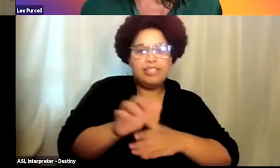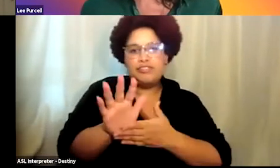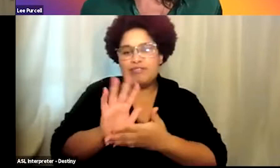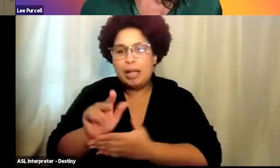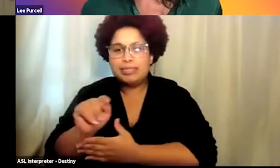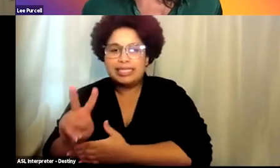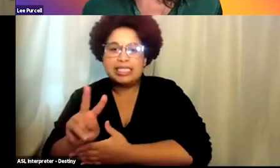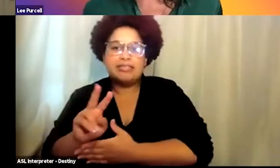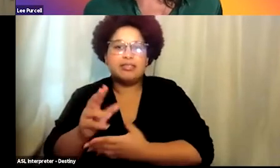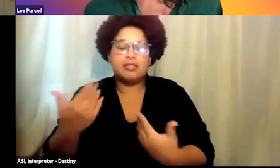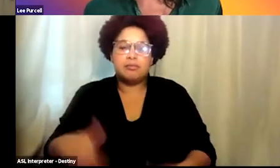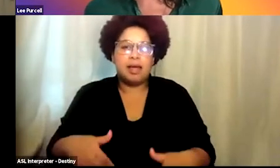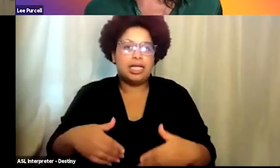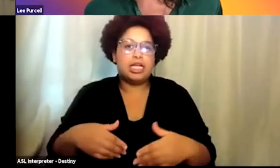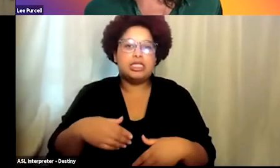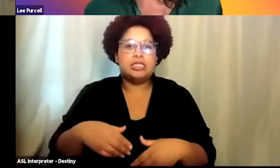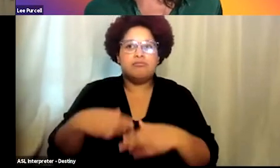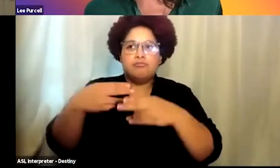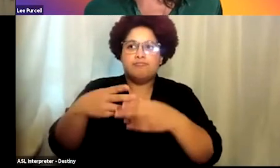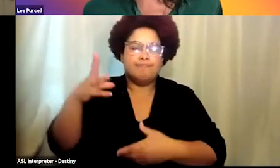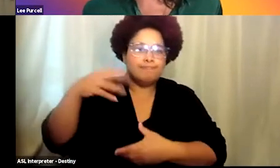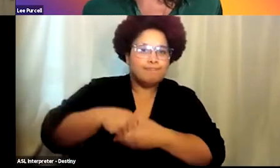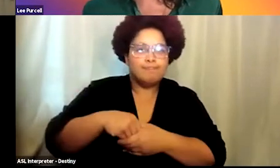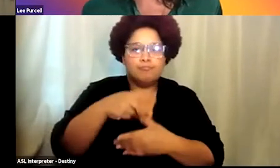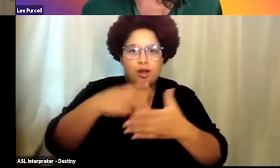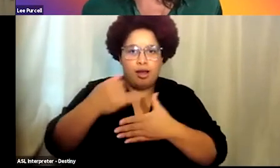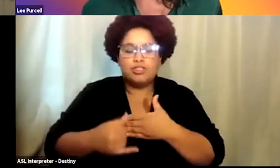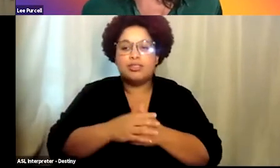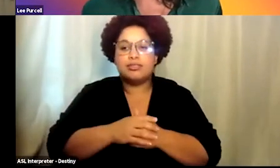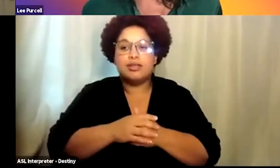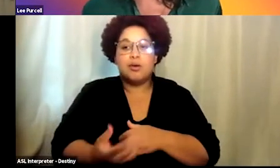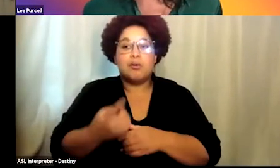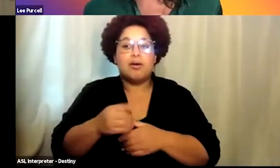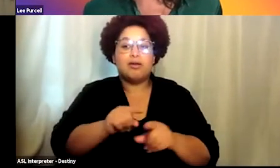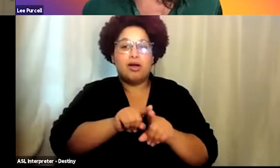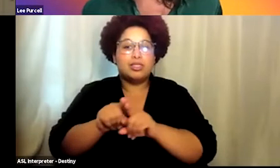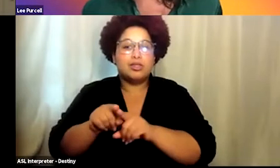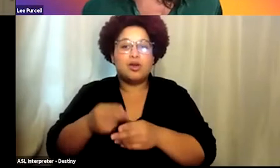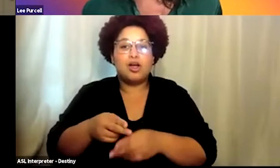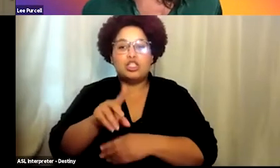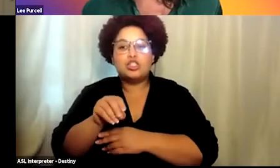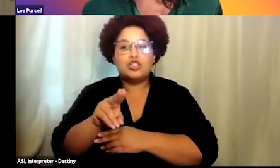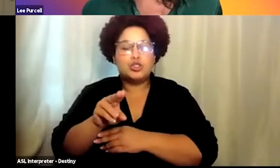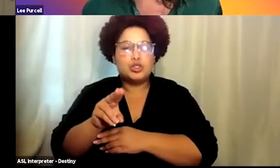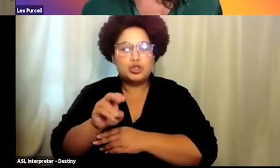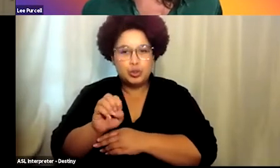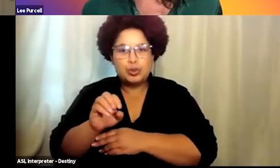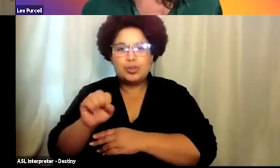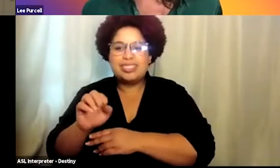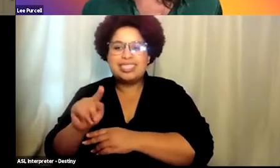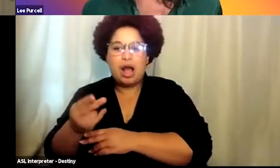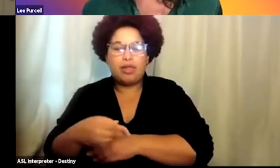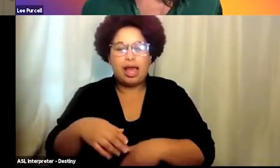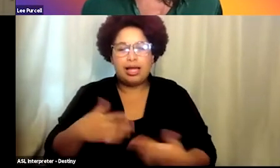her role as Louise St. Laurent on the international TV series Due South, and as the sultry